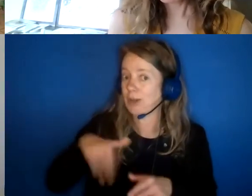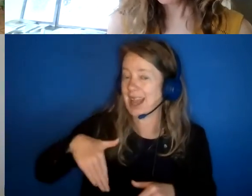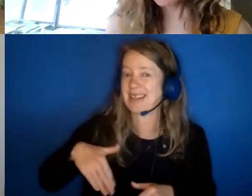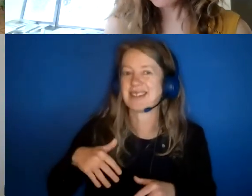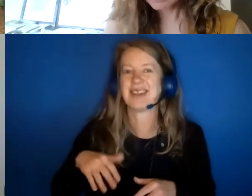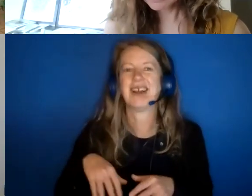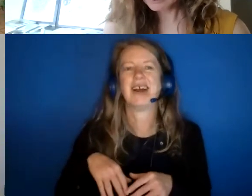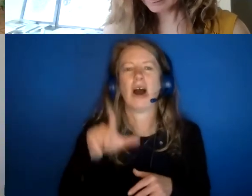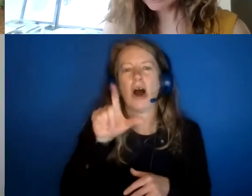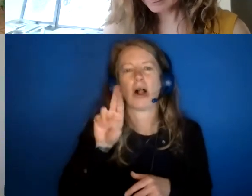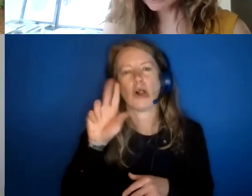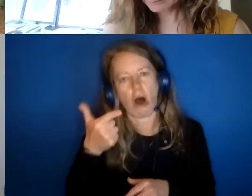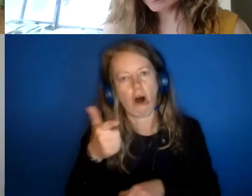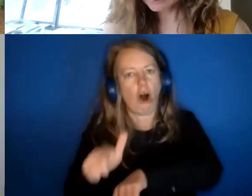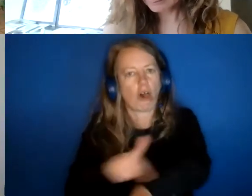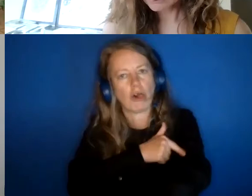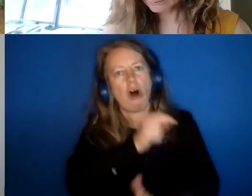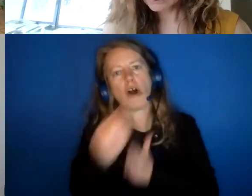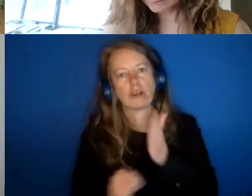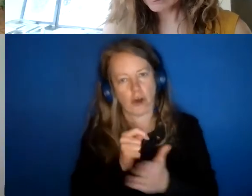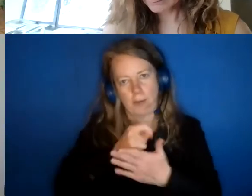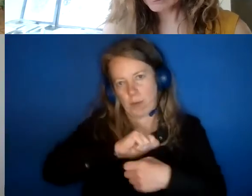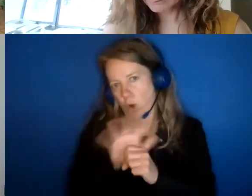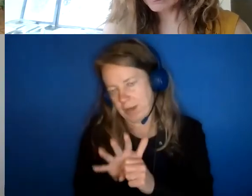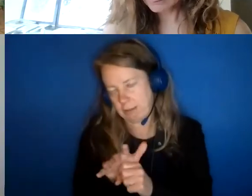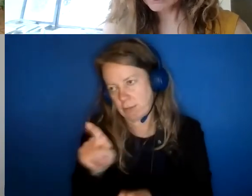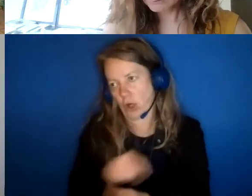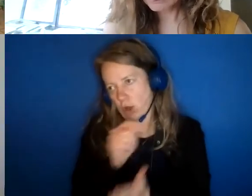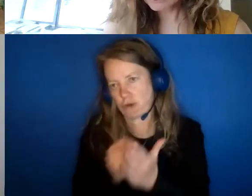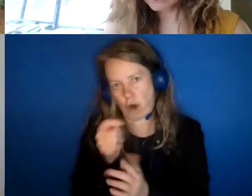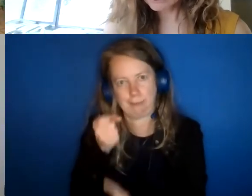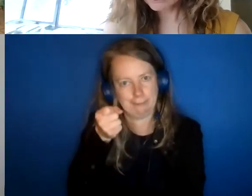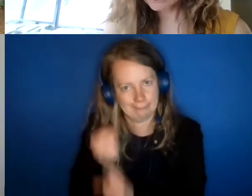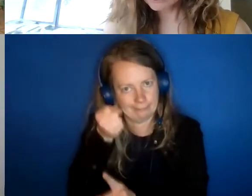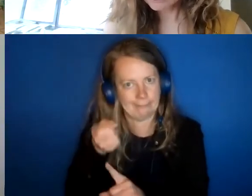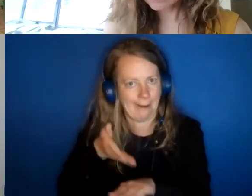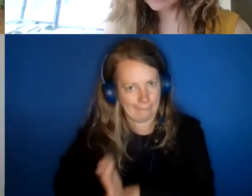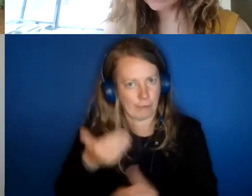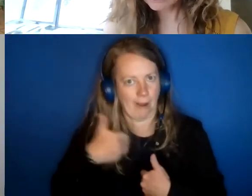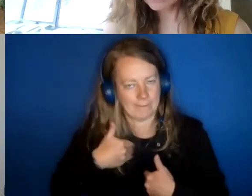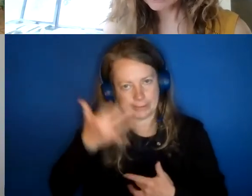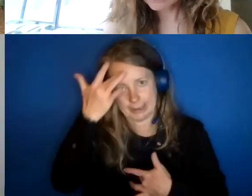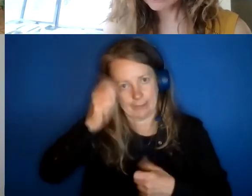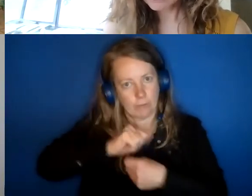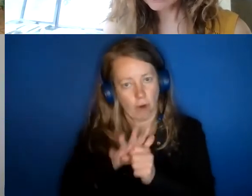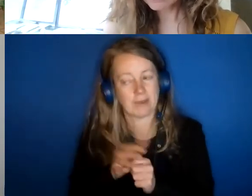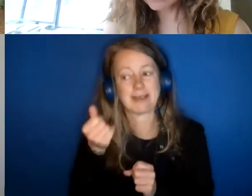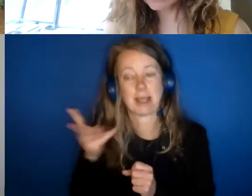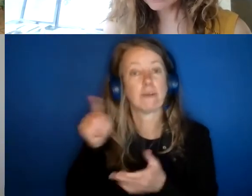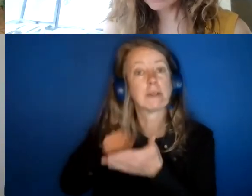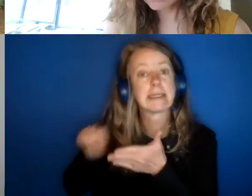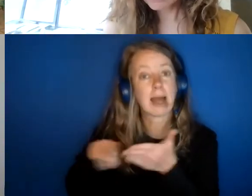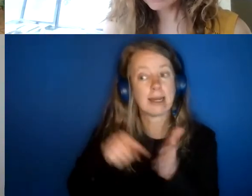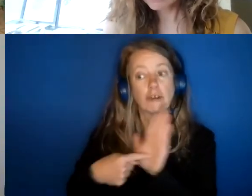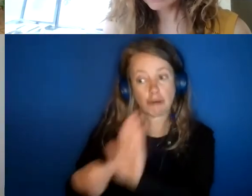the more long-term effects of COVID-19, there are several studies now that indicate that if you're vaccinated and